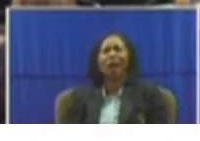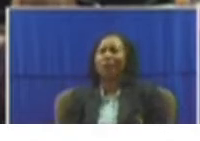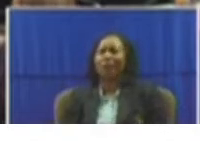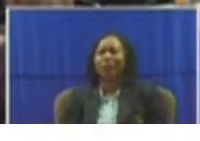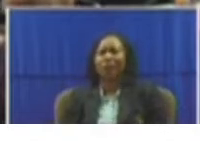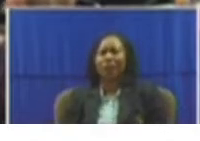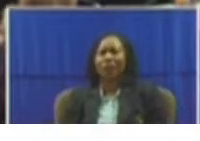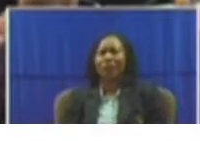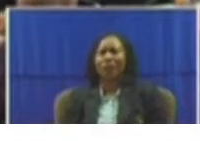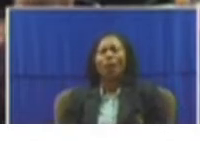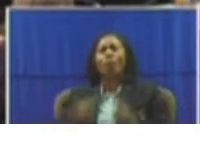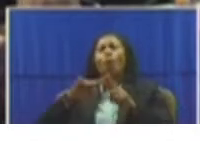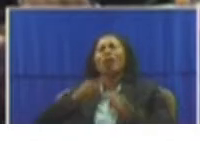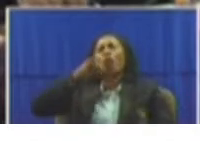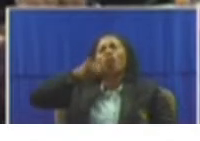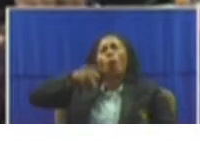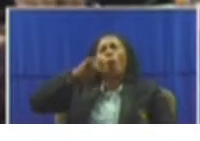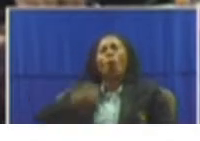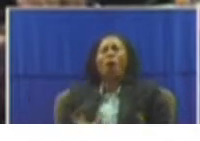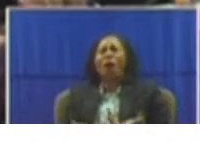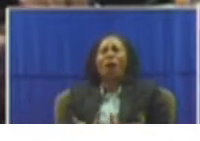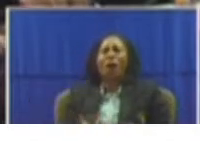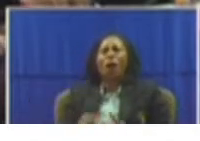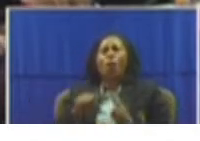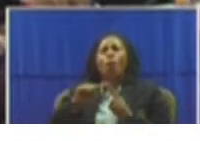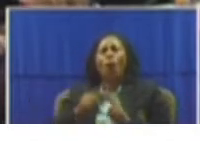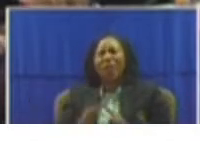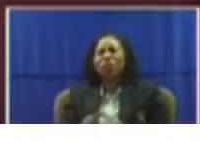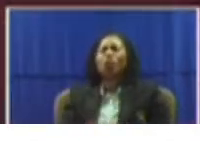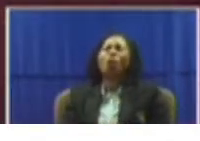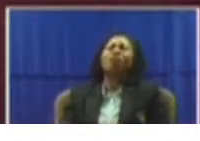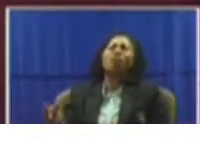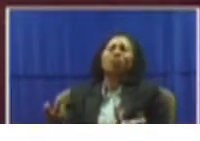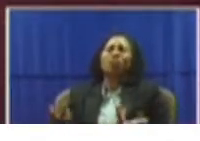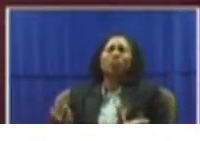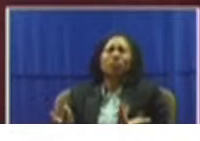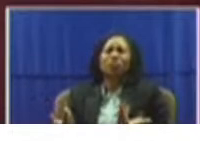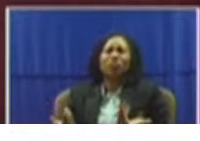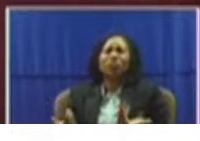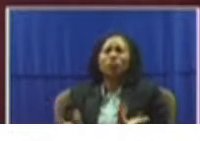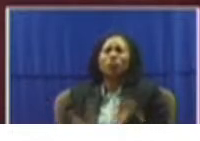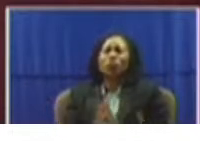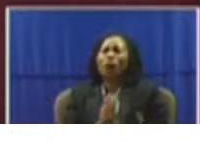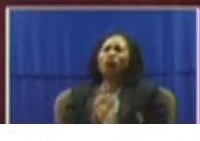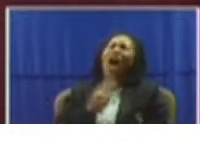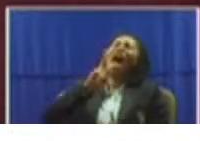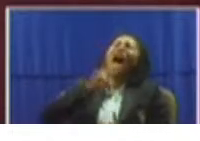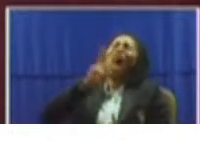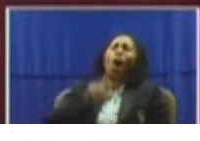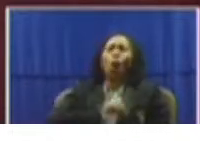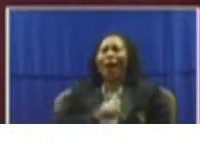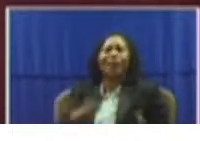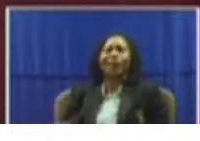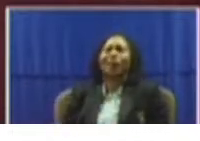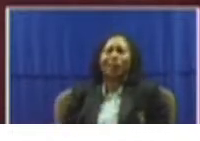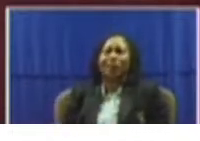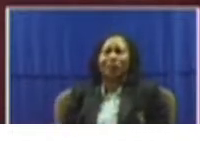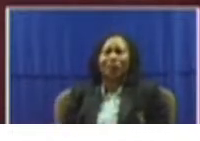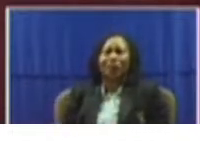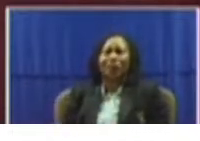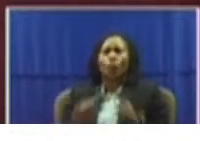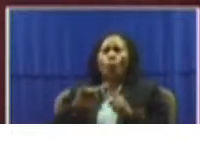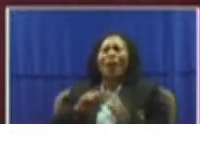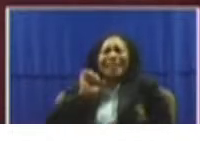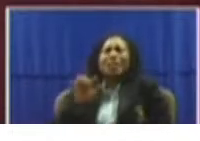What is the point of raising a point of order if you are going to be heckling? What's the point? What is the